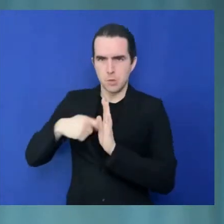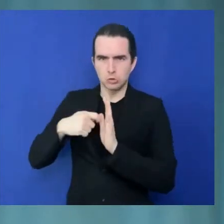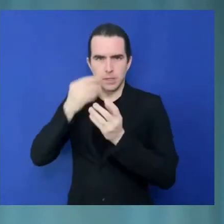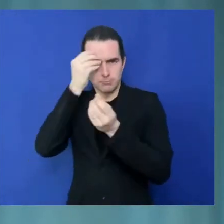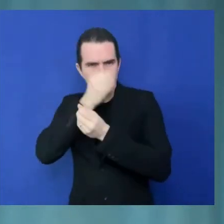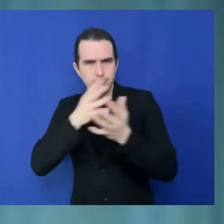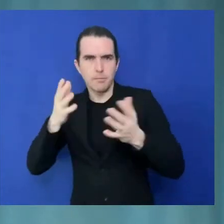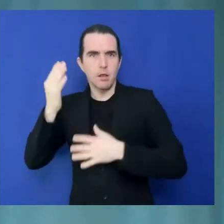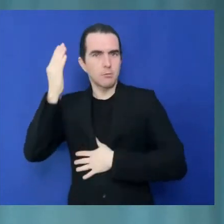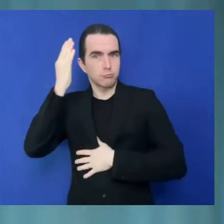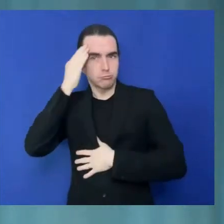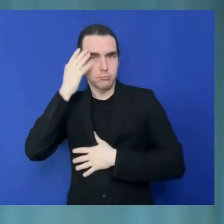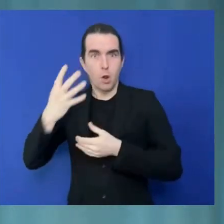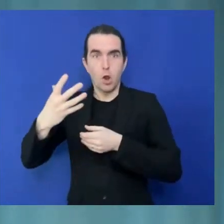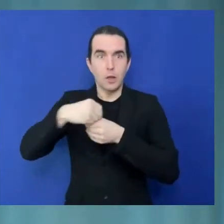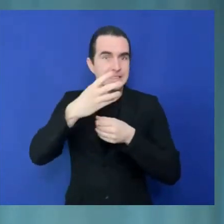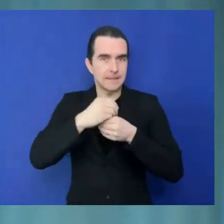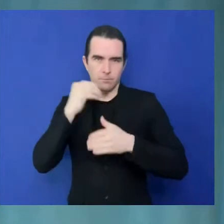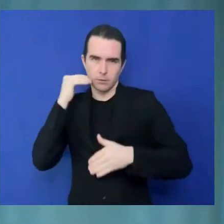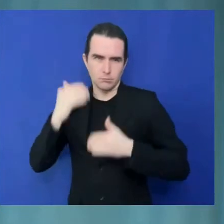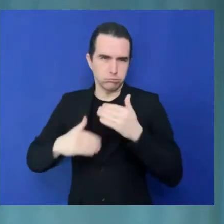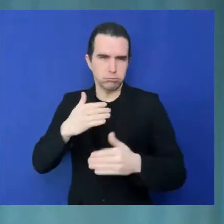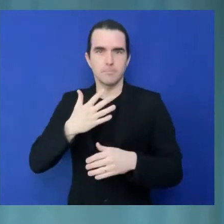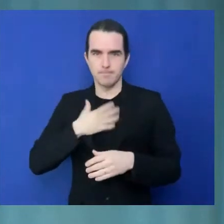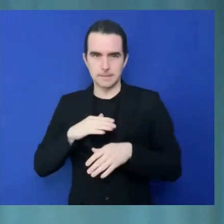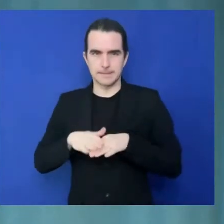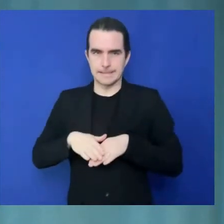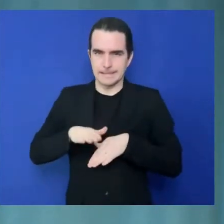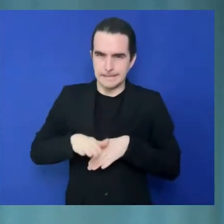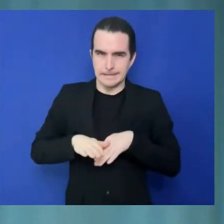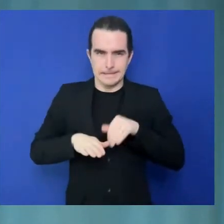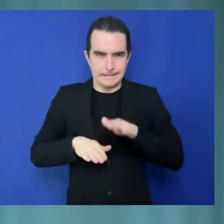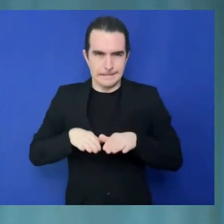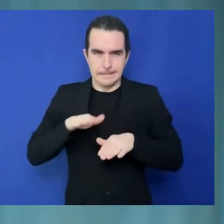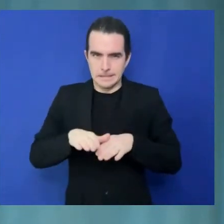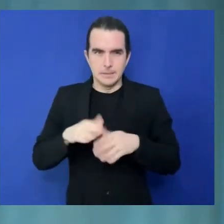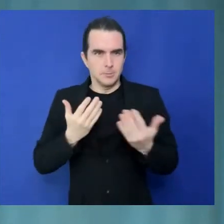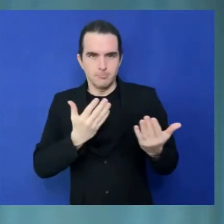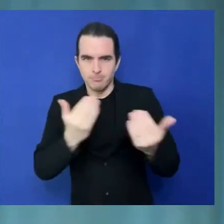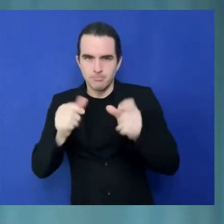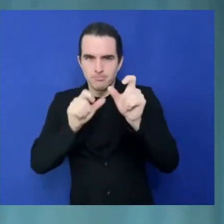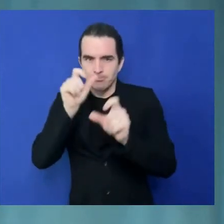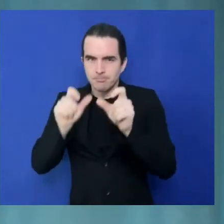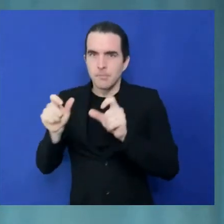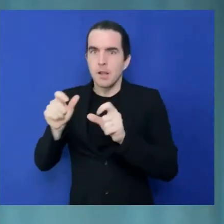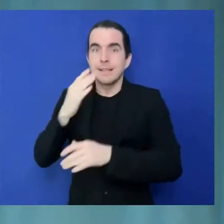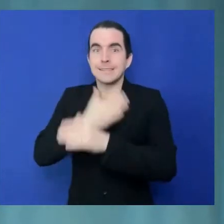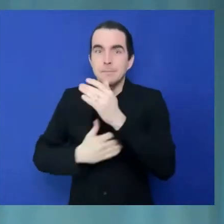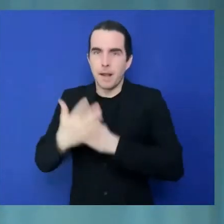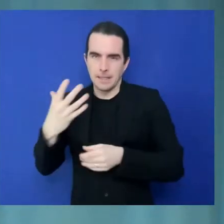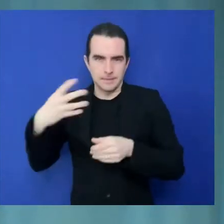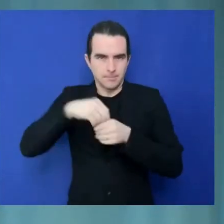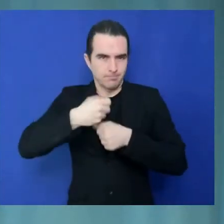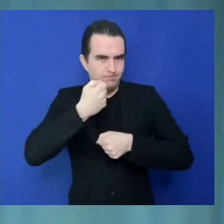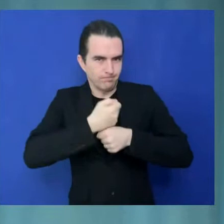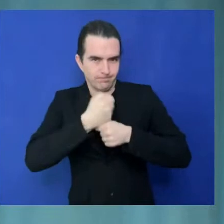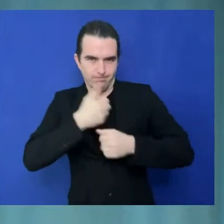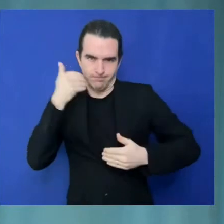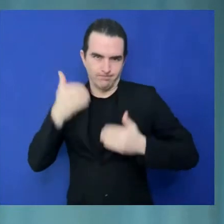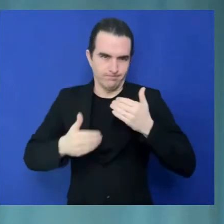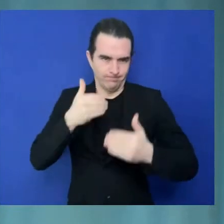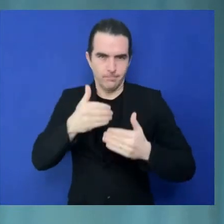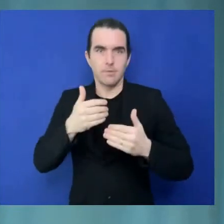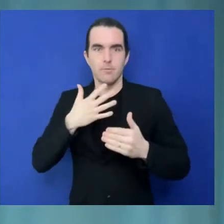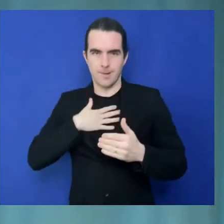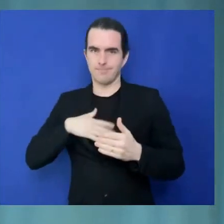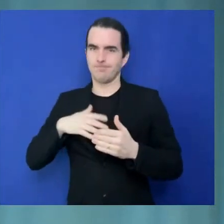member states on drugs and crime challenges by establishing mechanisms to ensure that our programs account for the needs of people with